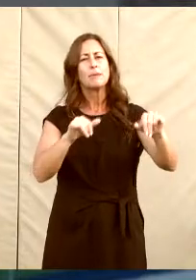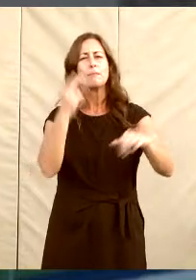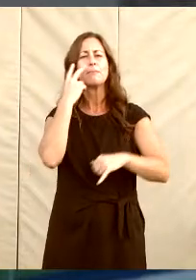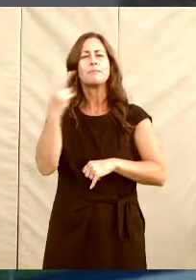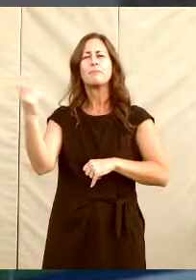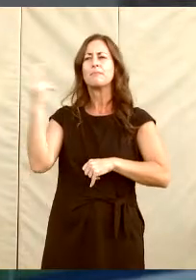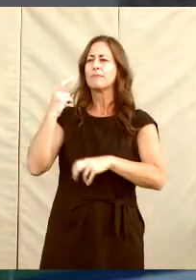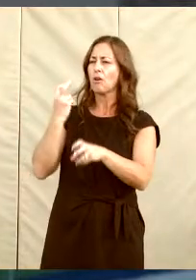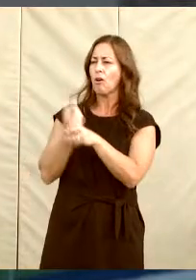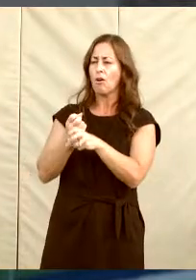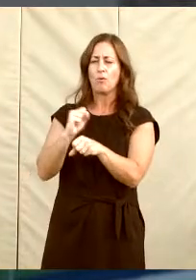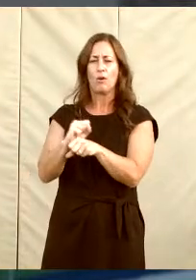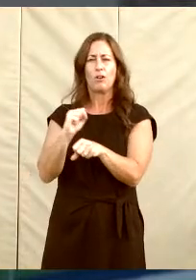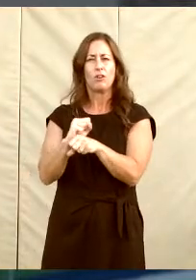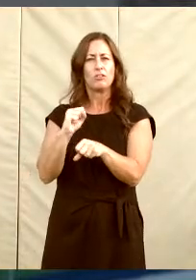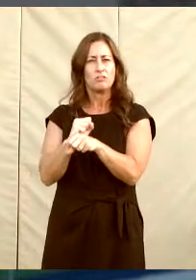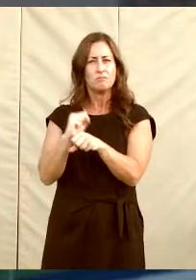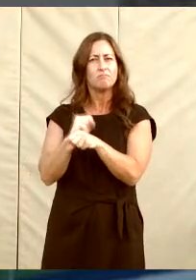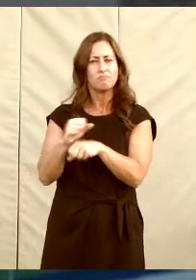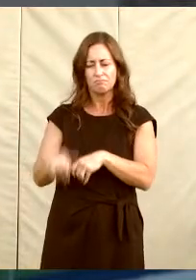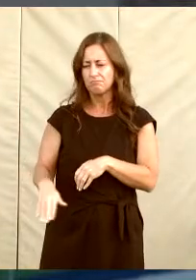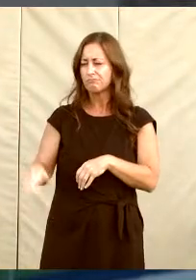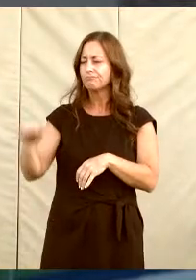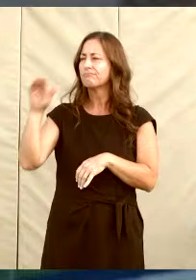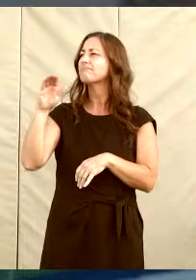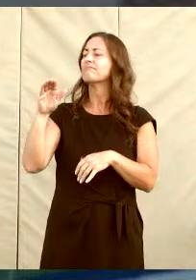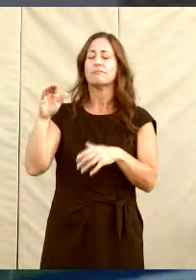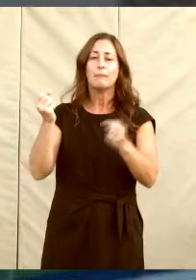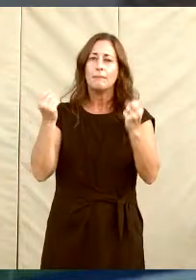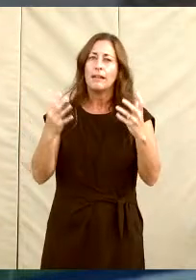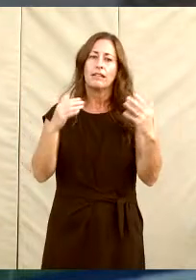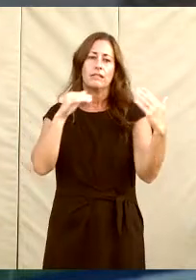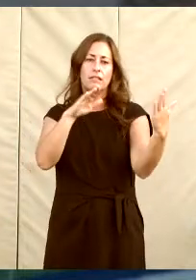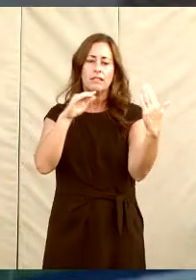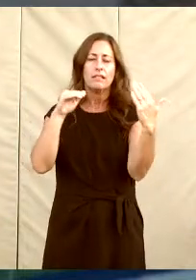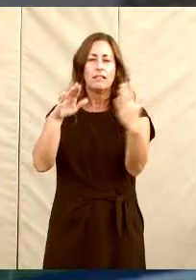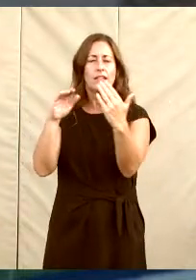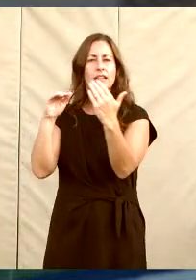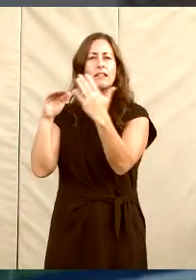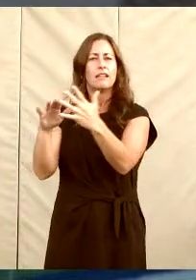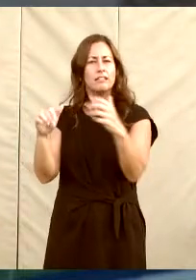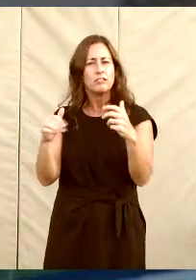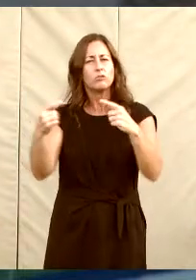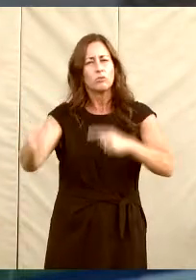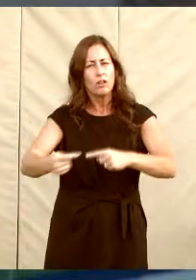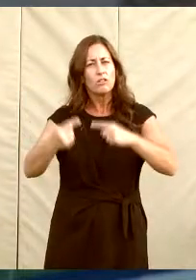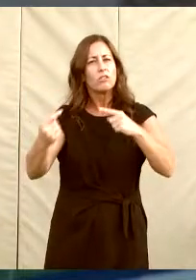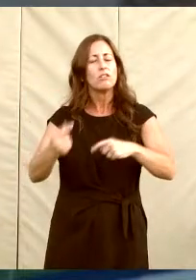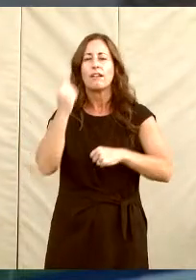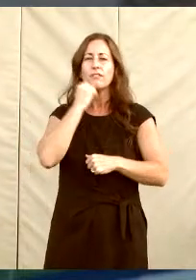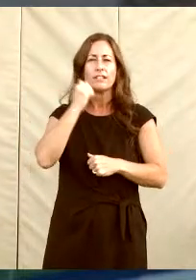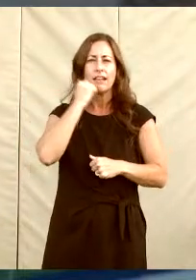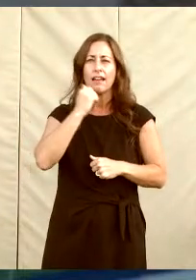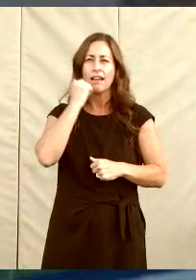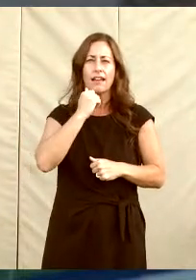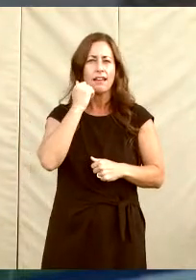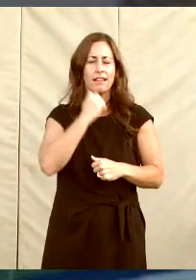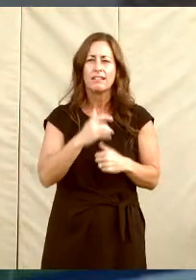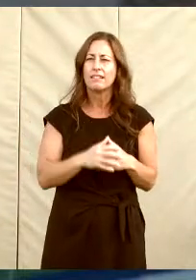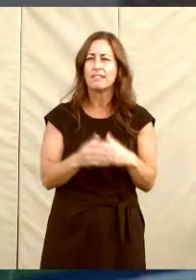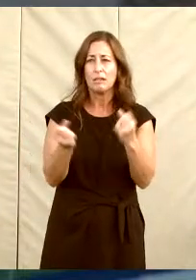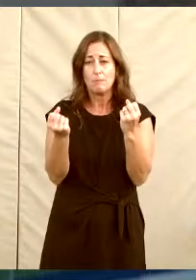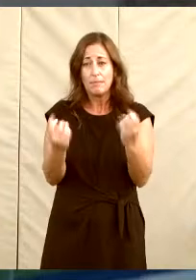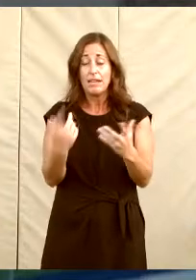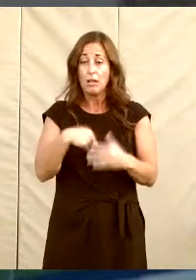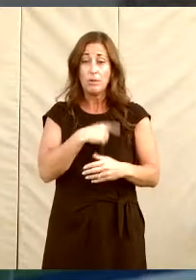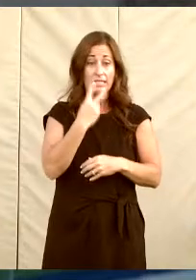to get here. We all face our challenges and struggles every day, some we let others see, and many that we hope we're doing an excellent job